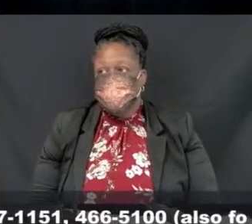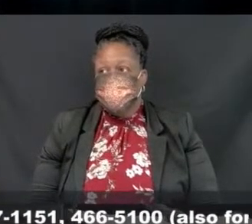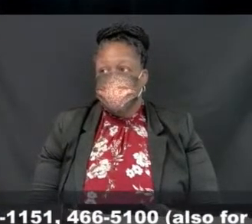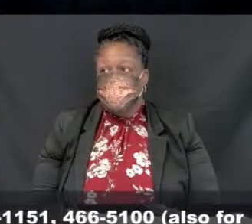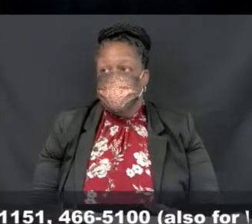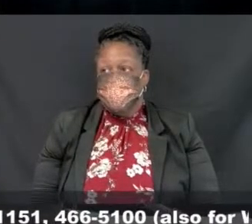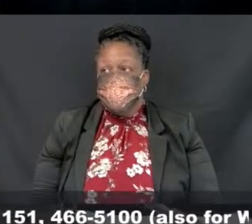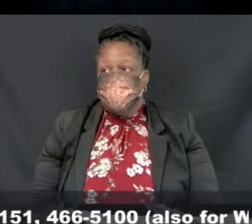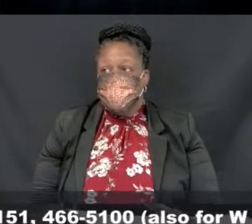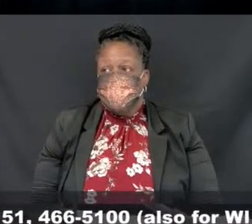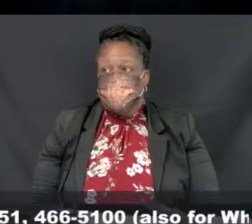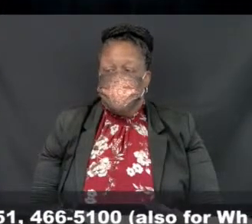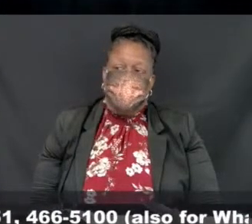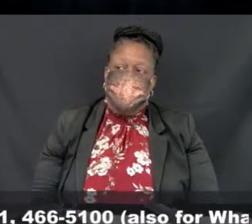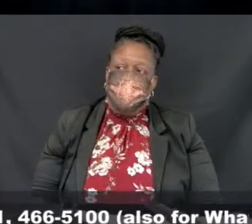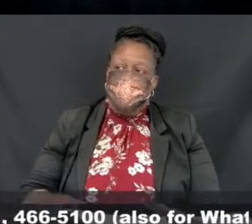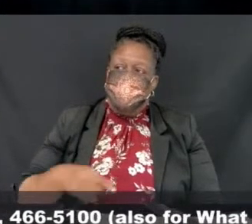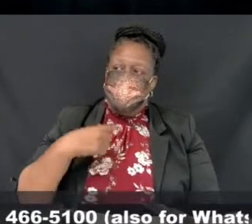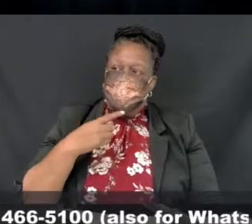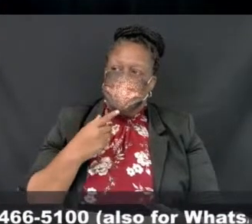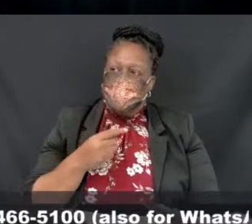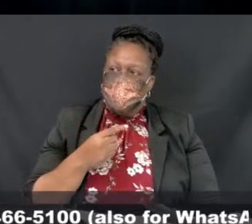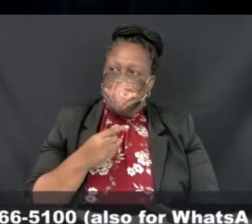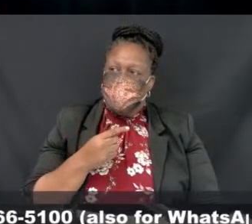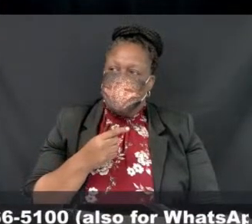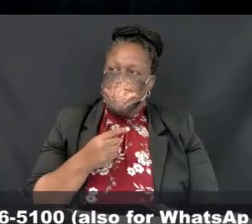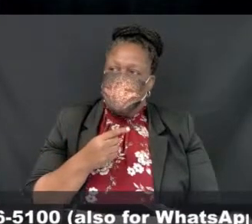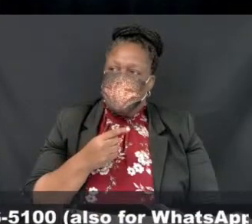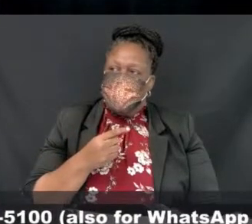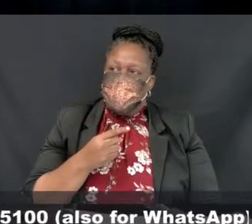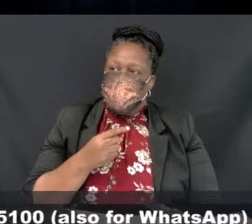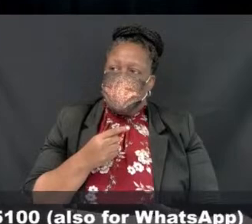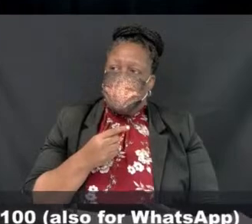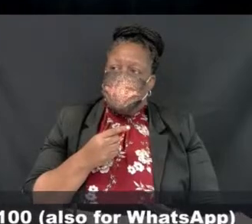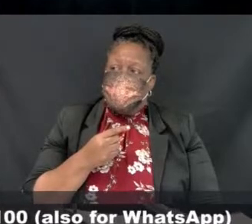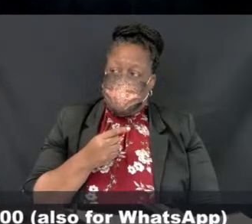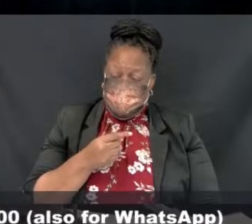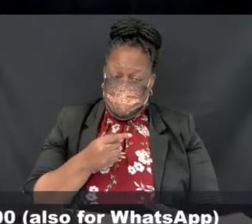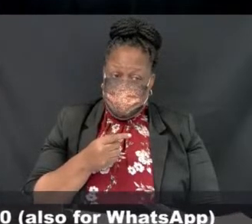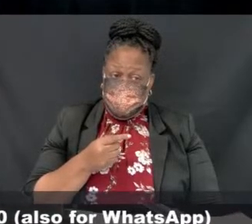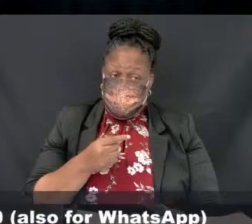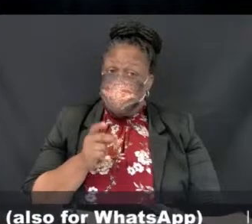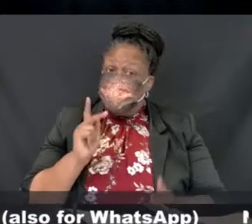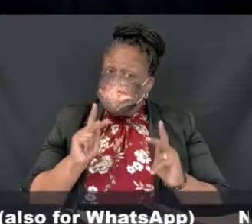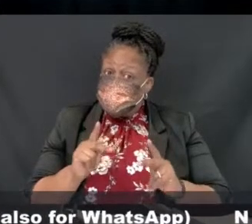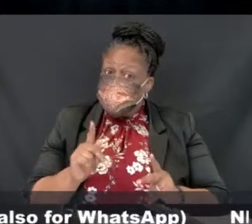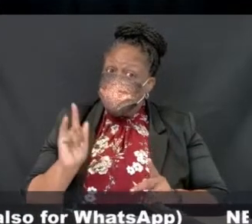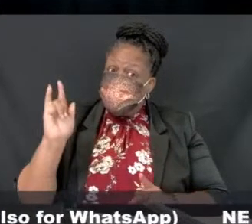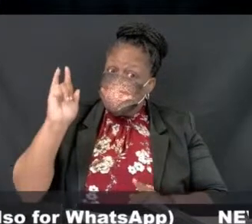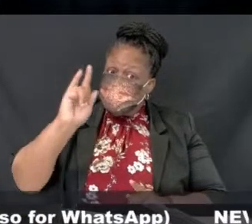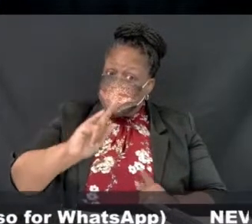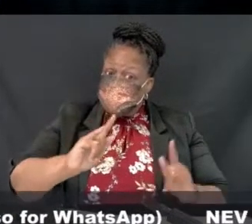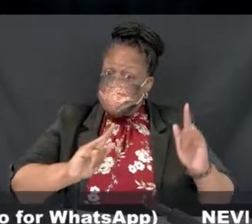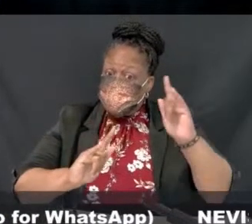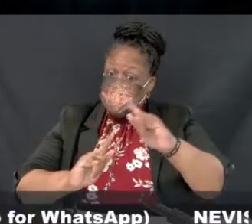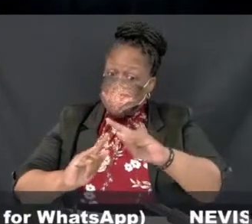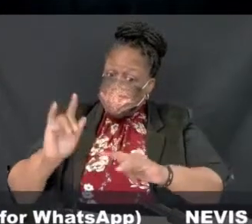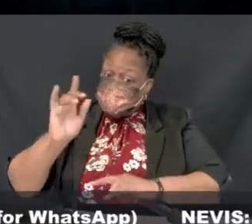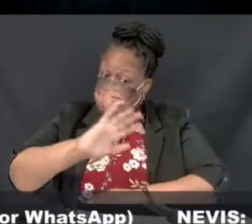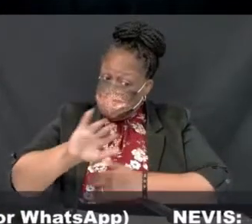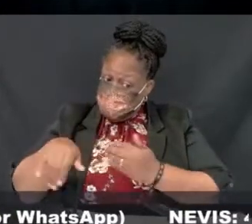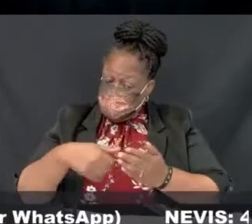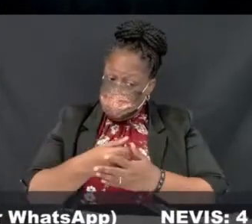then that globalization has brought countries closer rather than keeping them